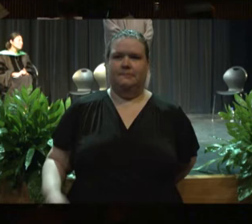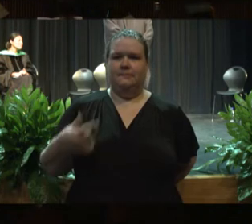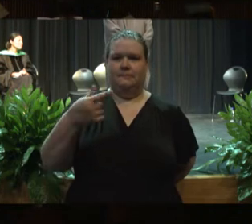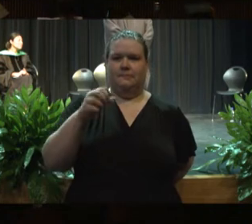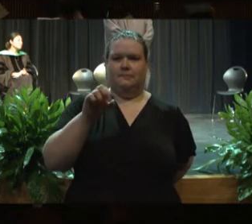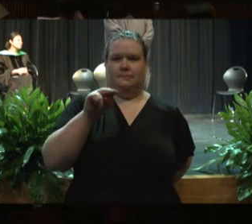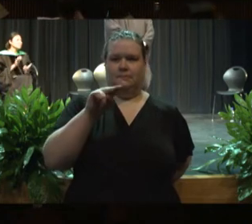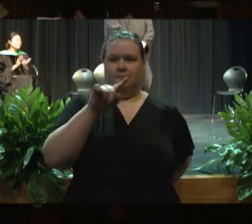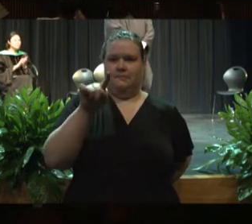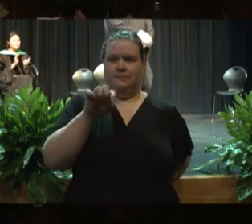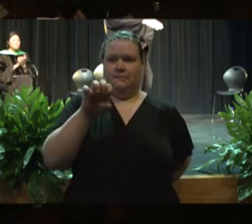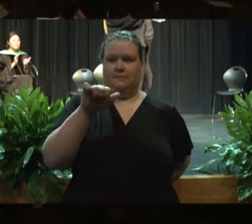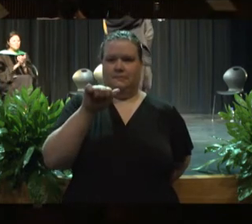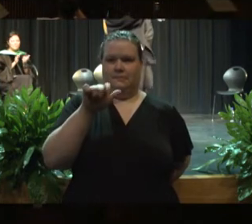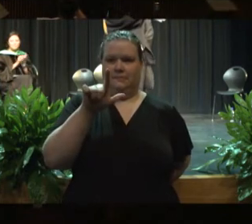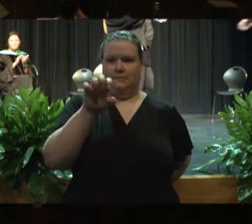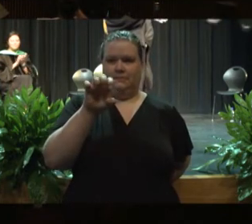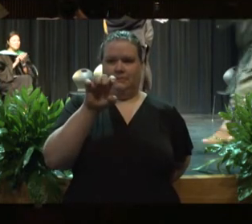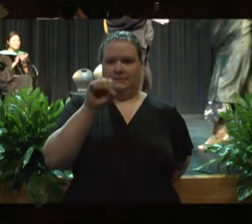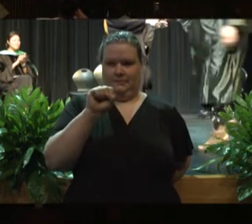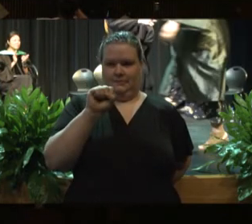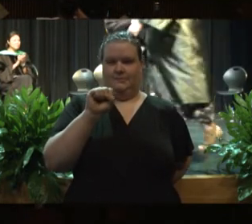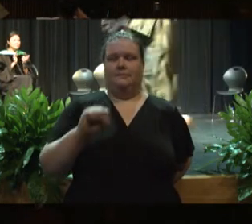Trinity Marie Gonzalez.